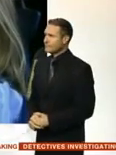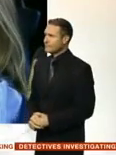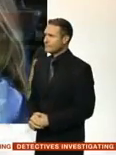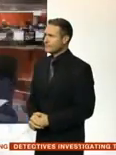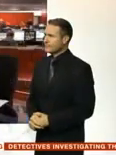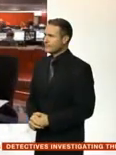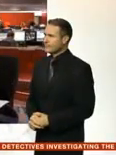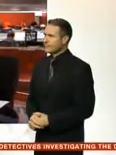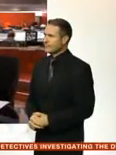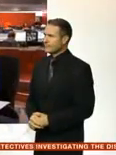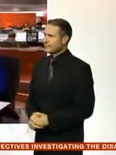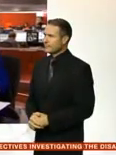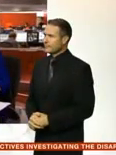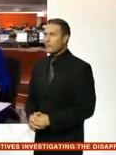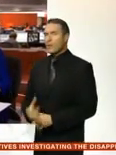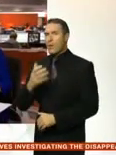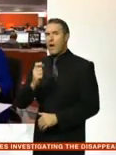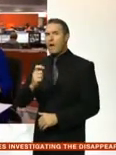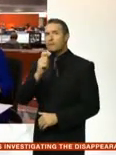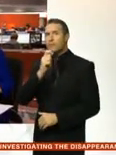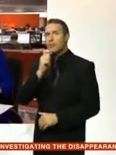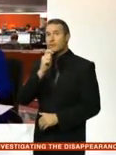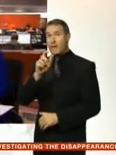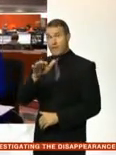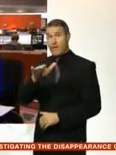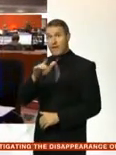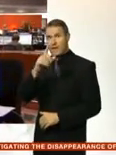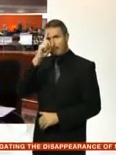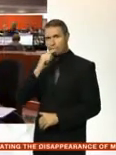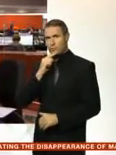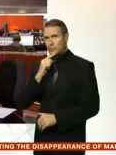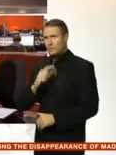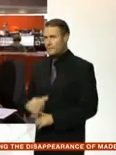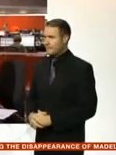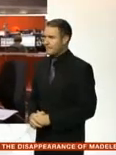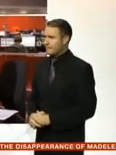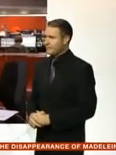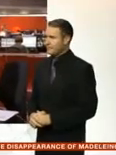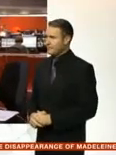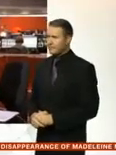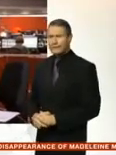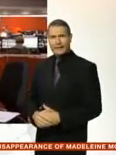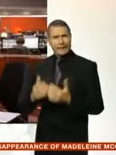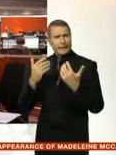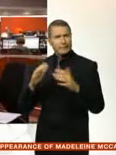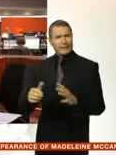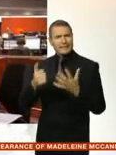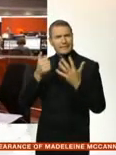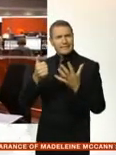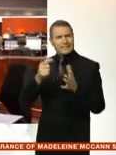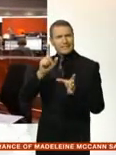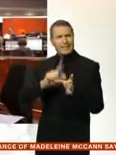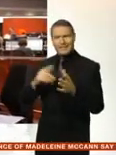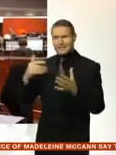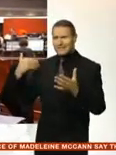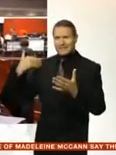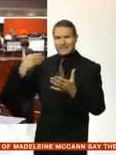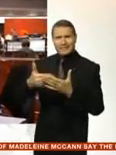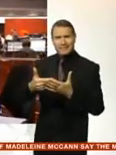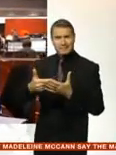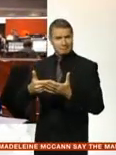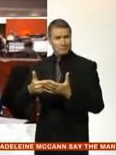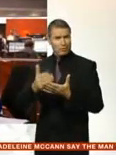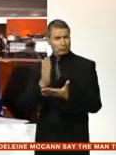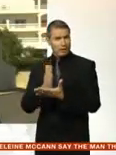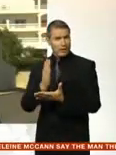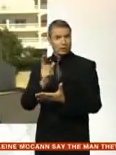News. Our correspondent Richard Bulletin is in Praia de Luz for us now. 6 years later, how much hope really is there that we will